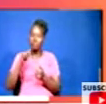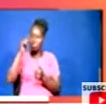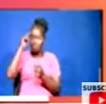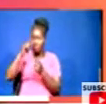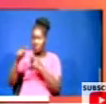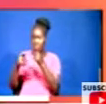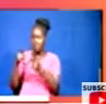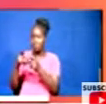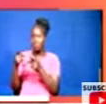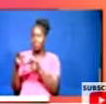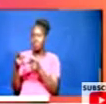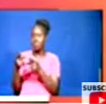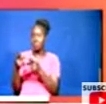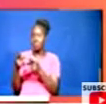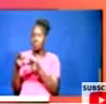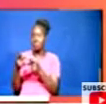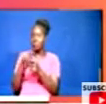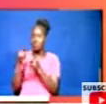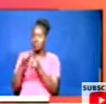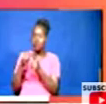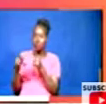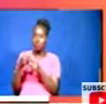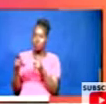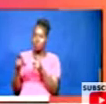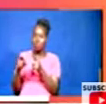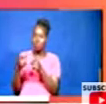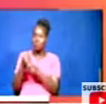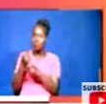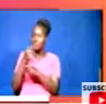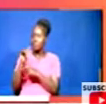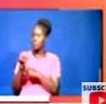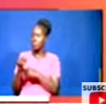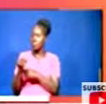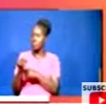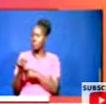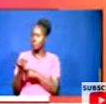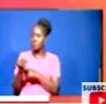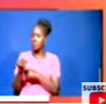the livestock, not in terms of slaughtering, but in terms of making sure that